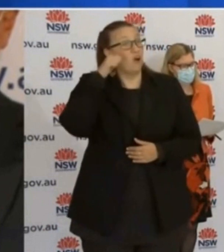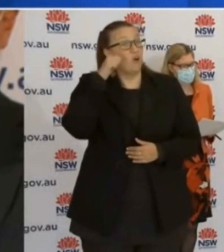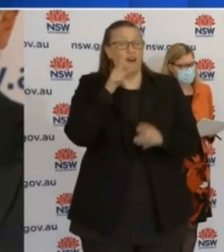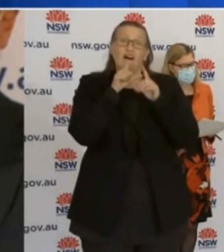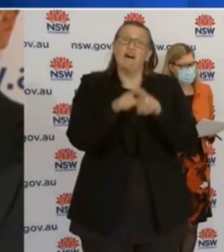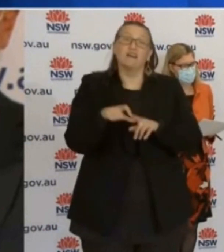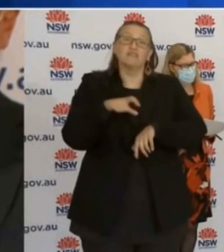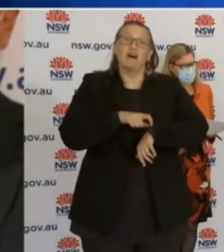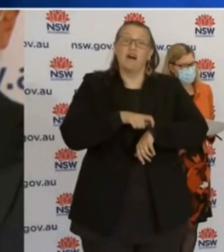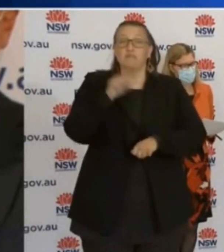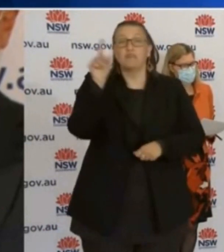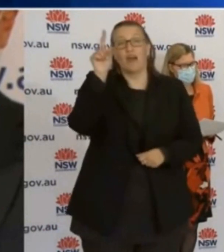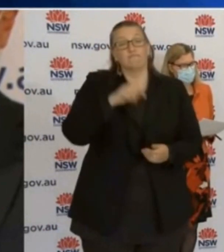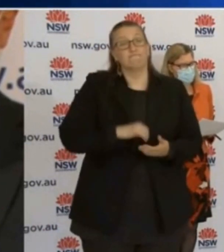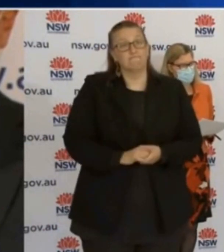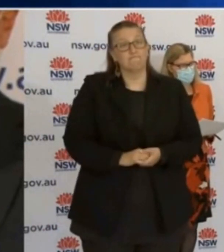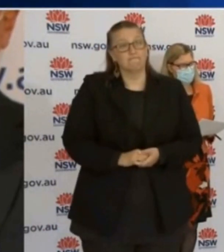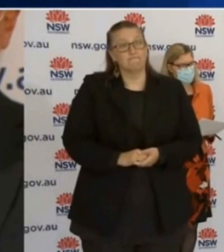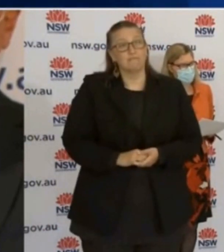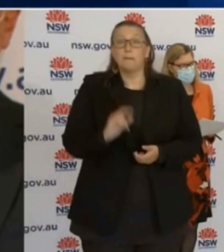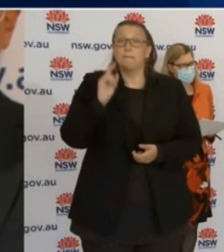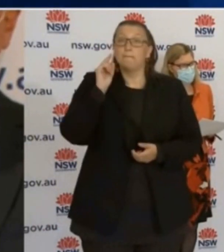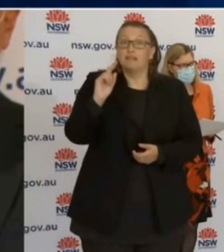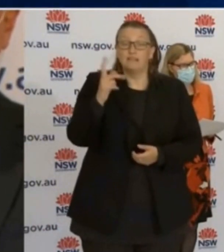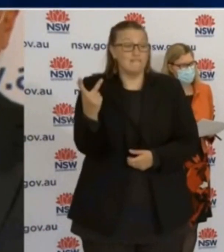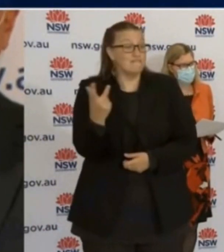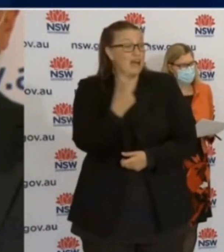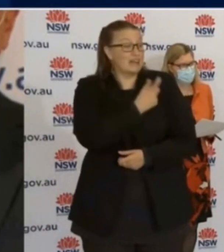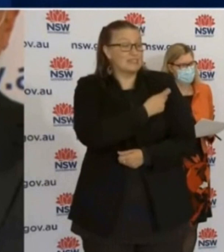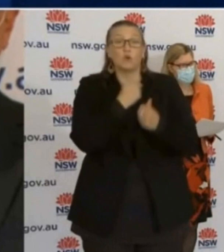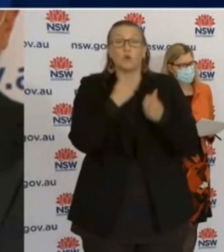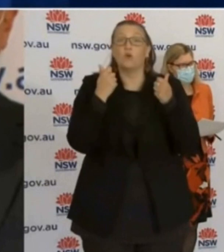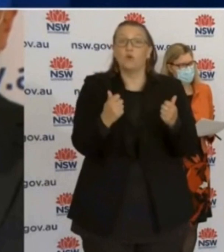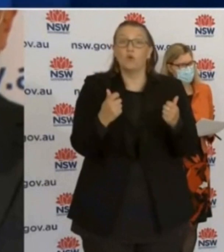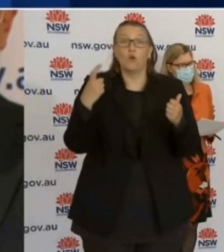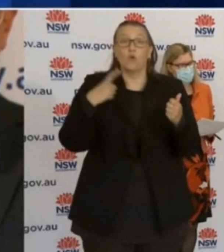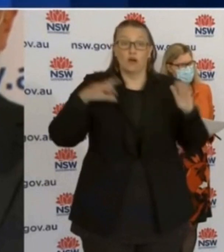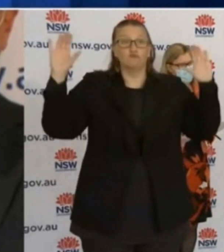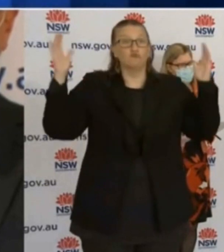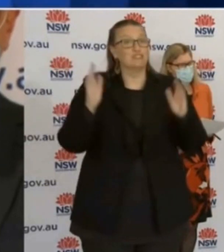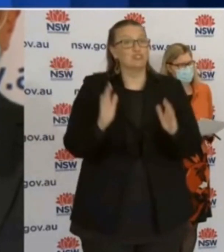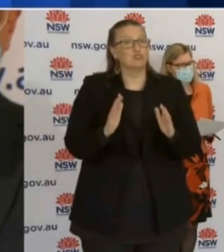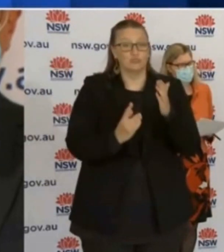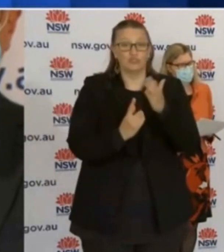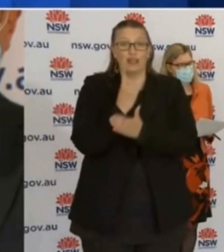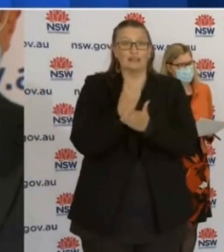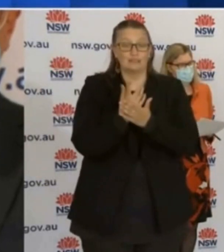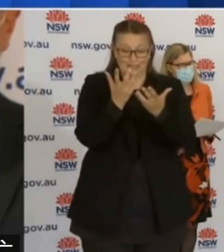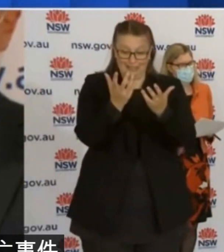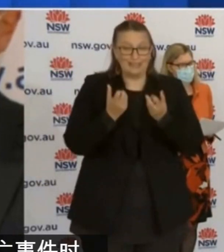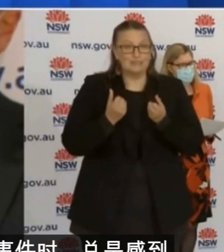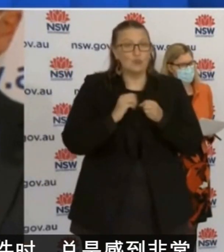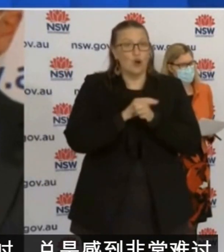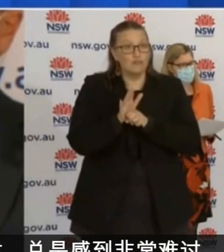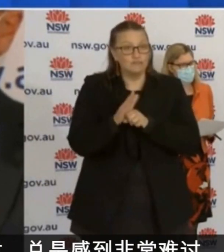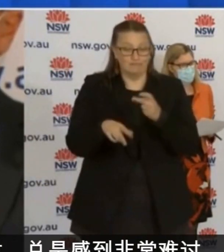know that vaccination is our key tool in reducing the spread and preventing hospitalisation, and it's always so sad